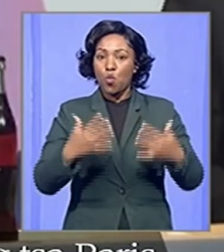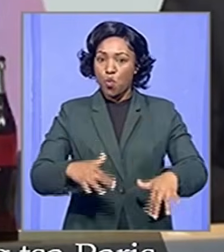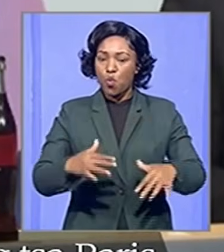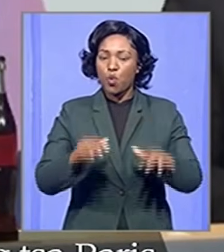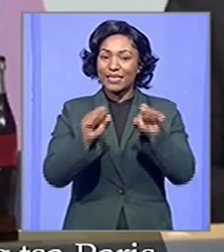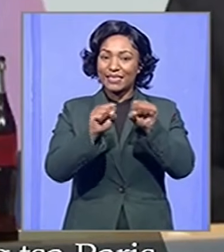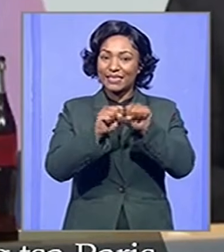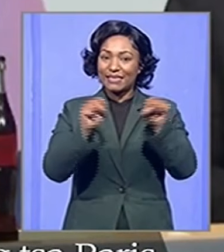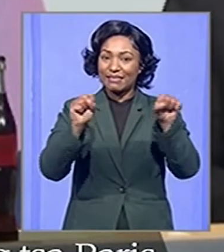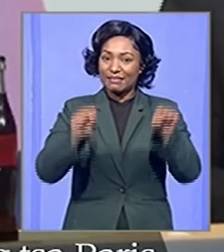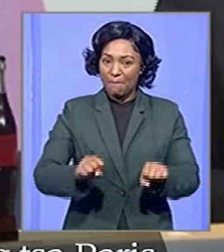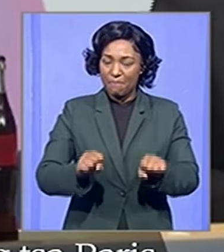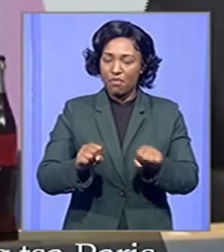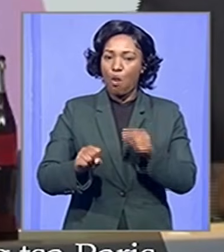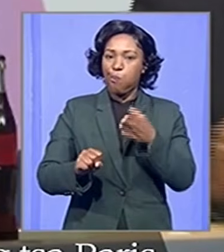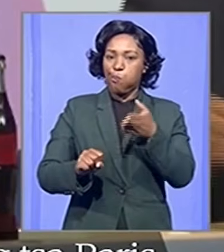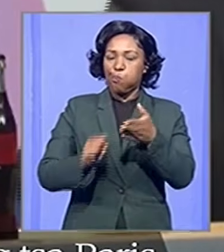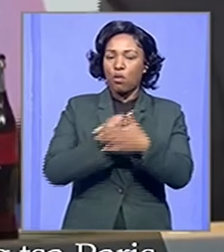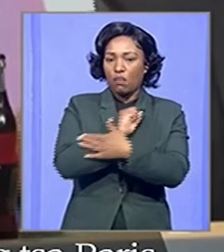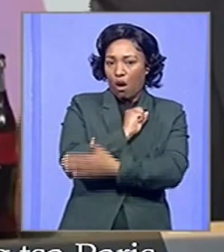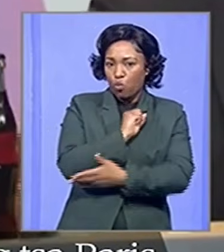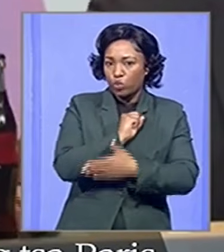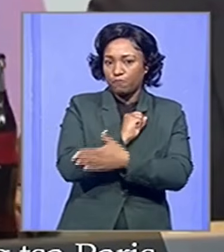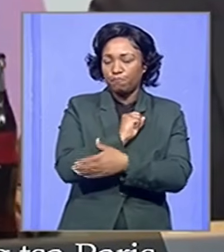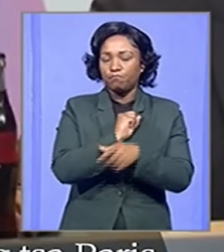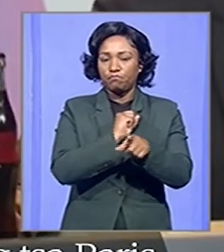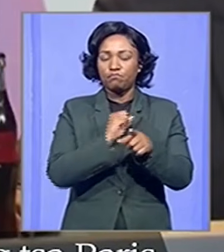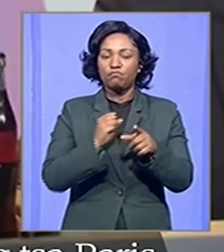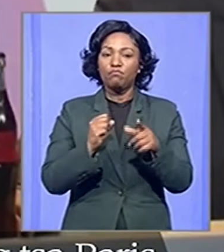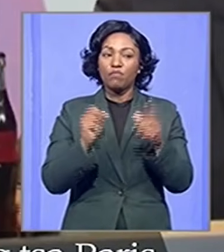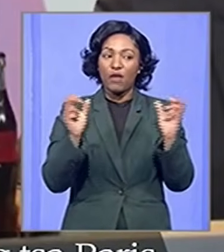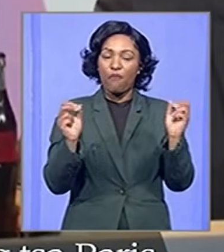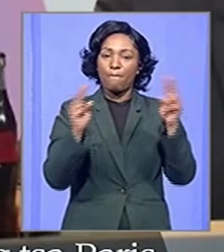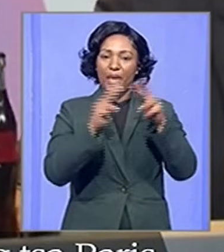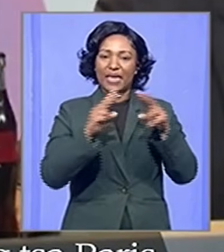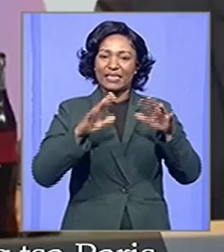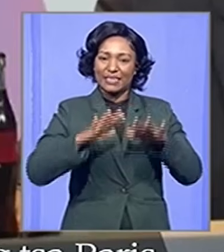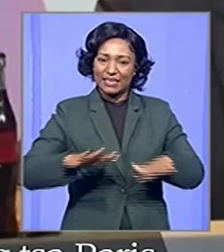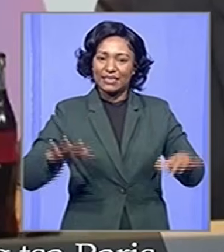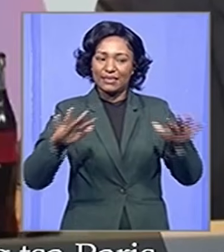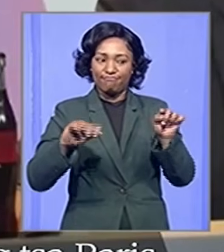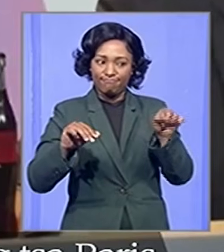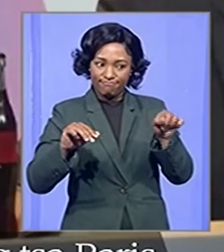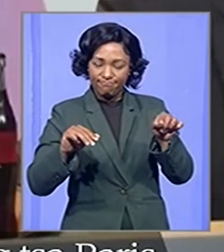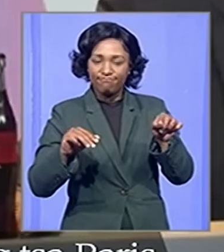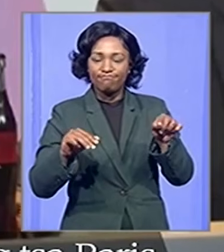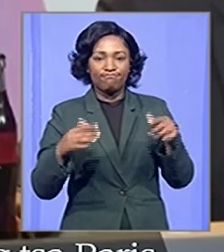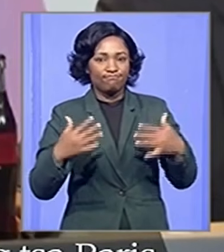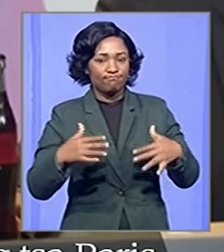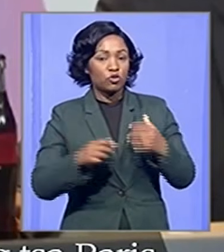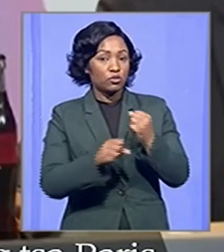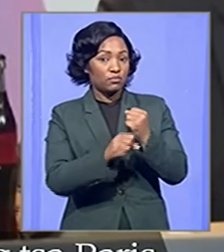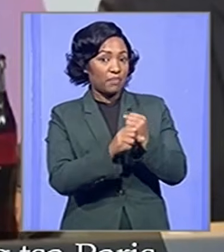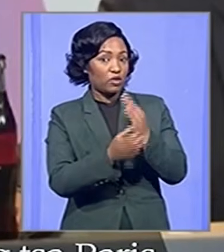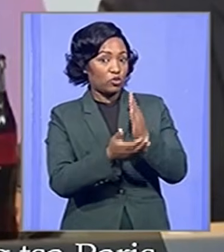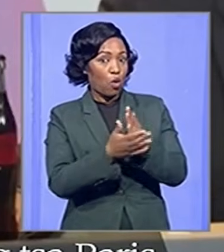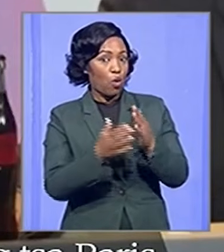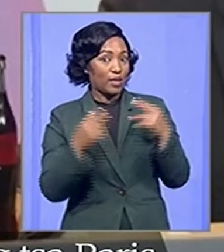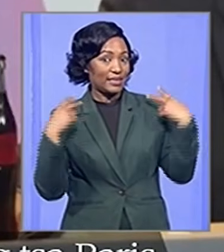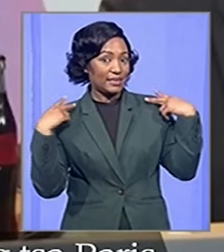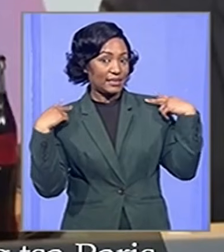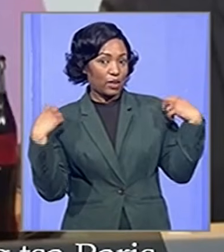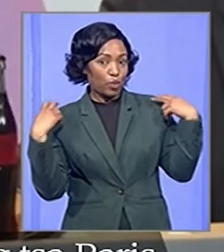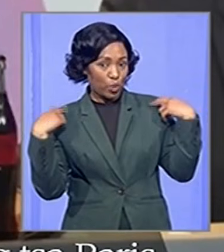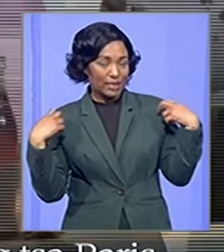of security in our country and in Paris particularly to make sure that security will